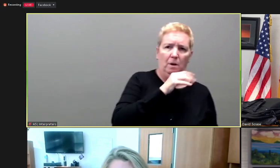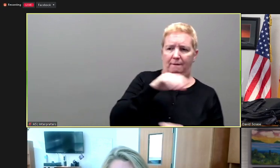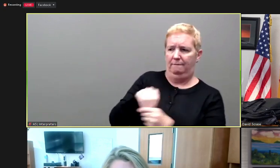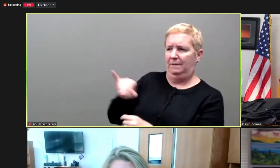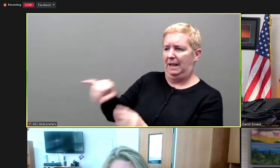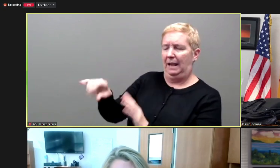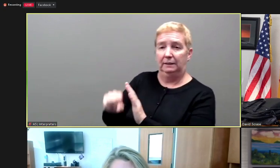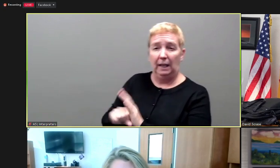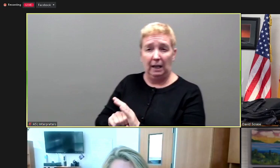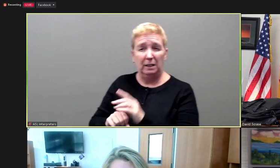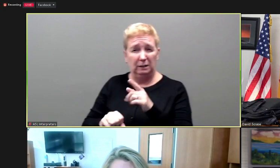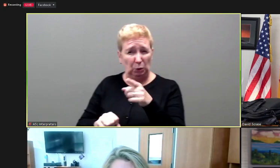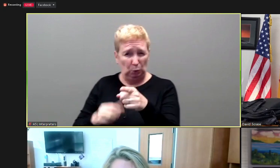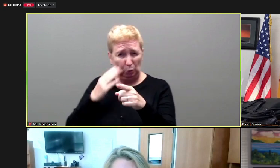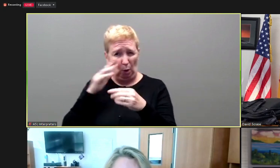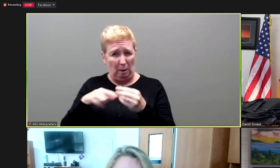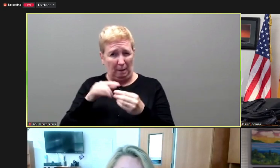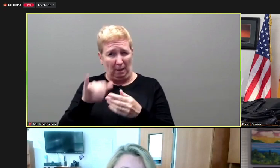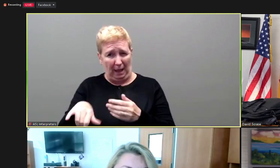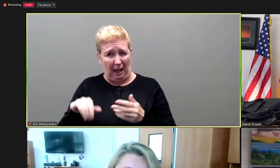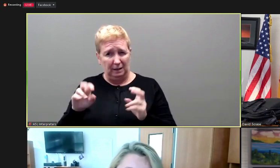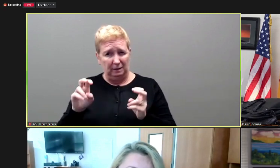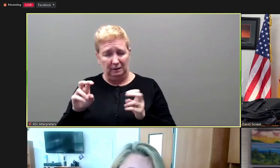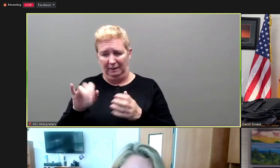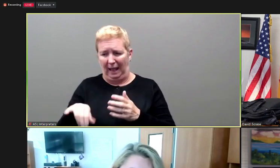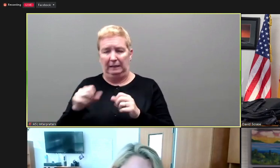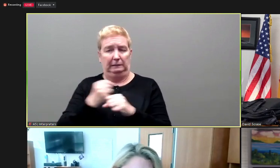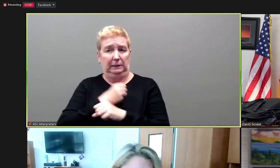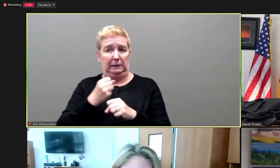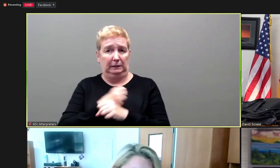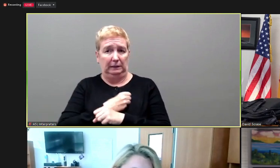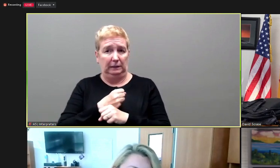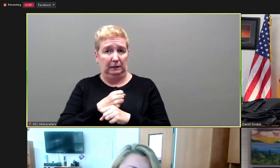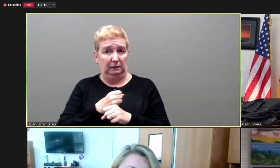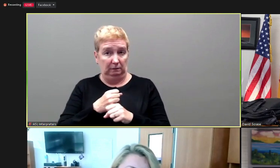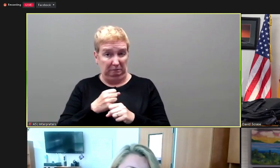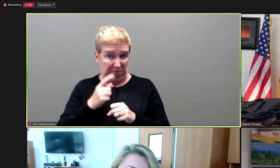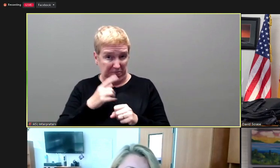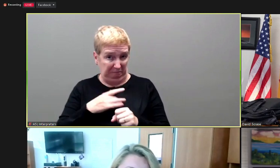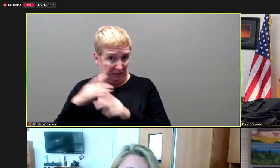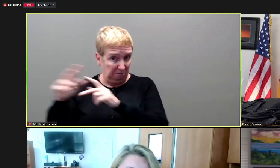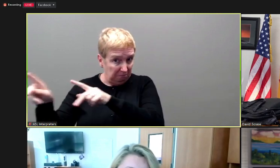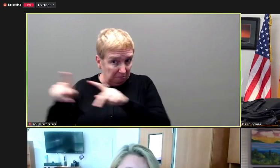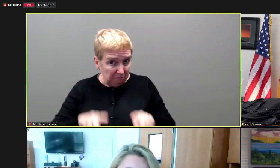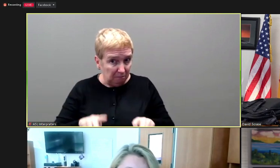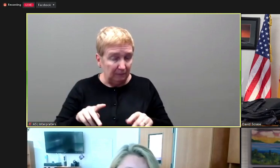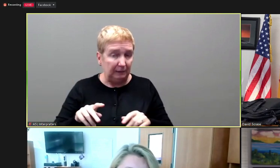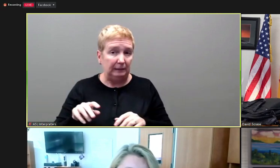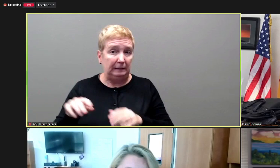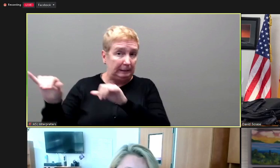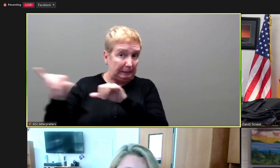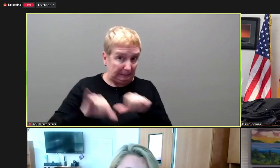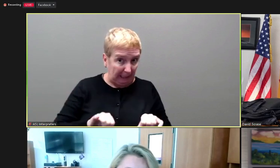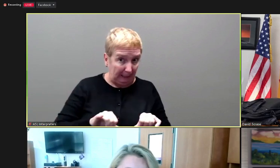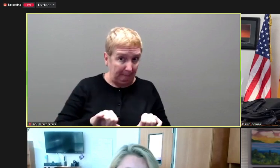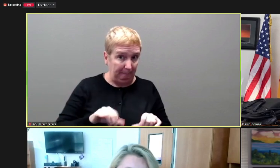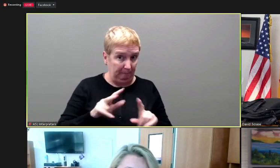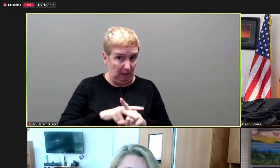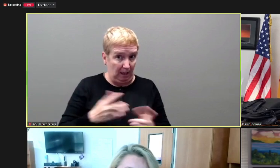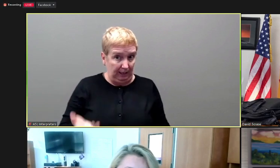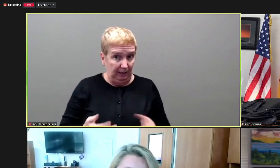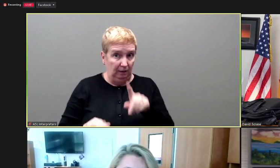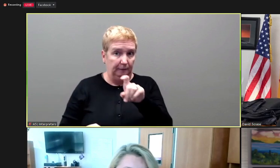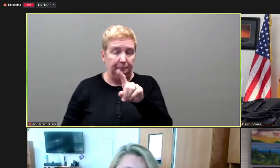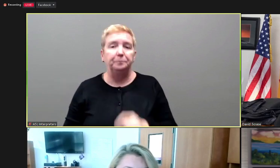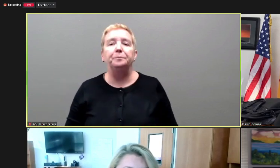on your radar, or that stat is kind of holding up here as well. Anything you could tell me that correlates to that. Thanks.